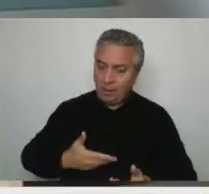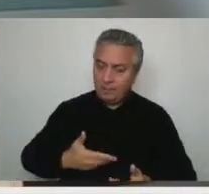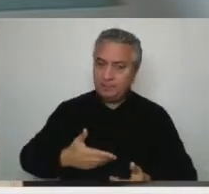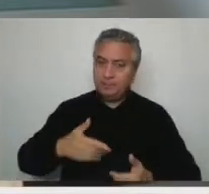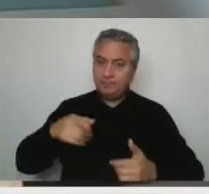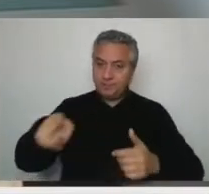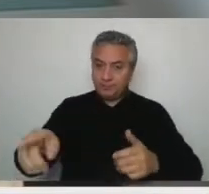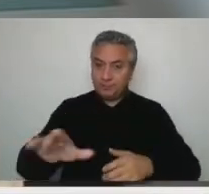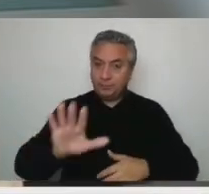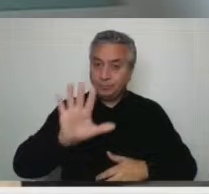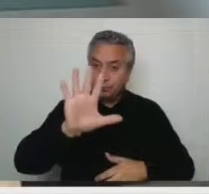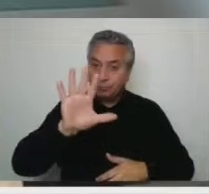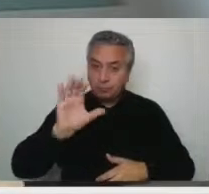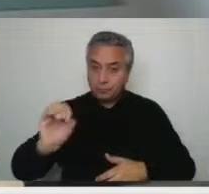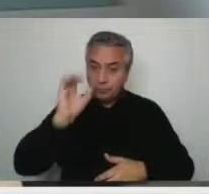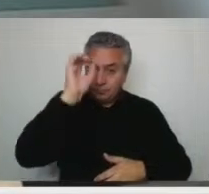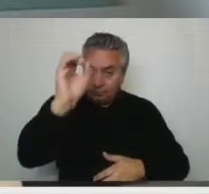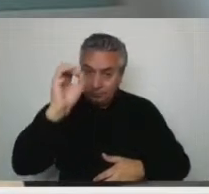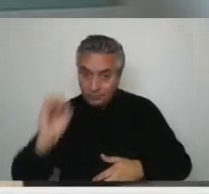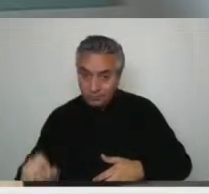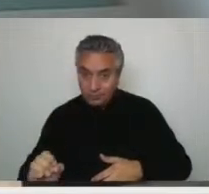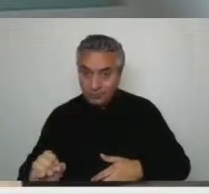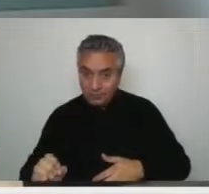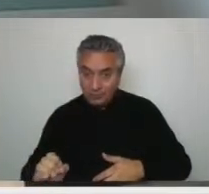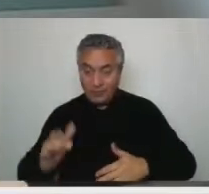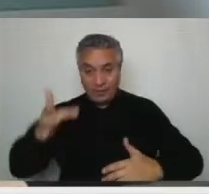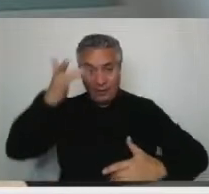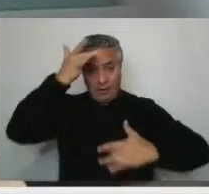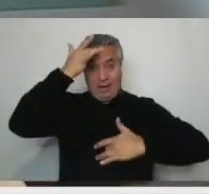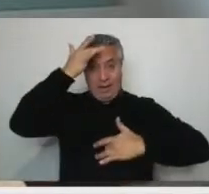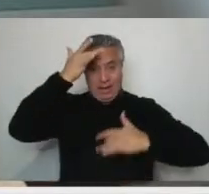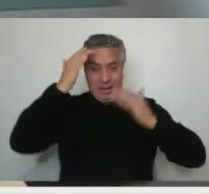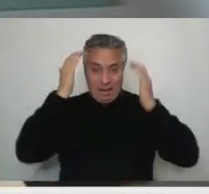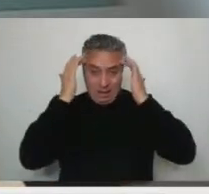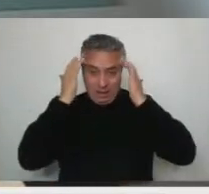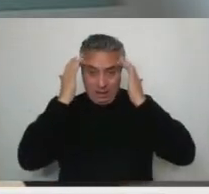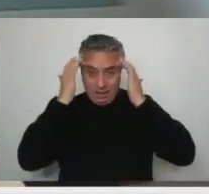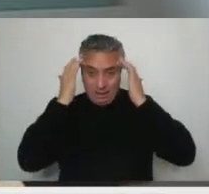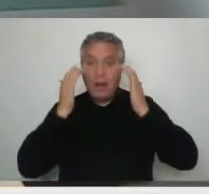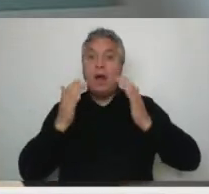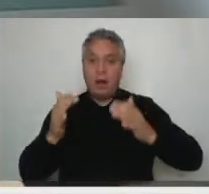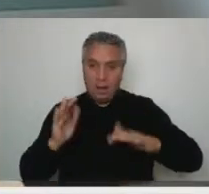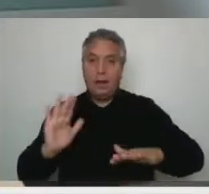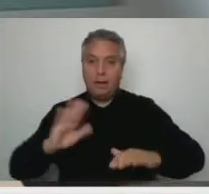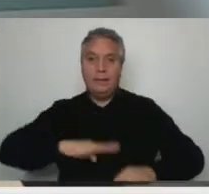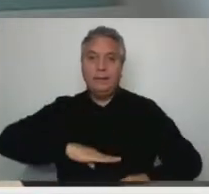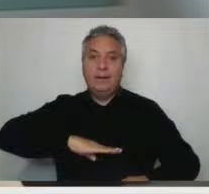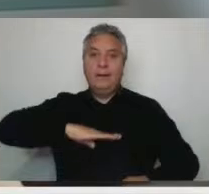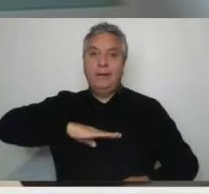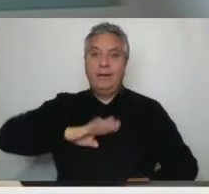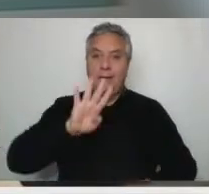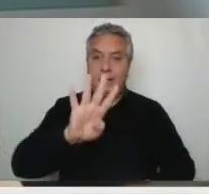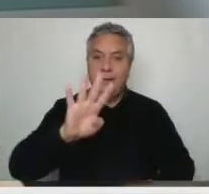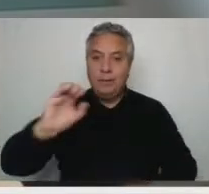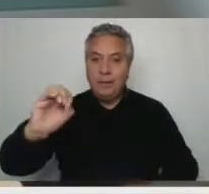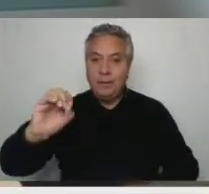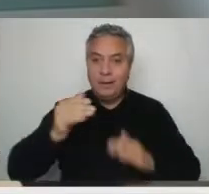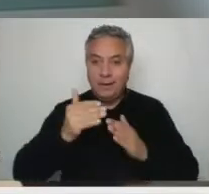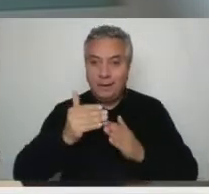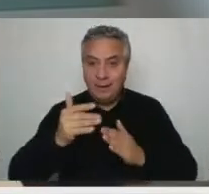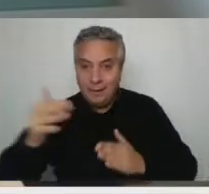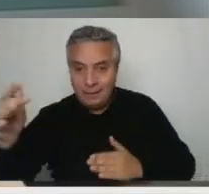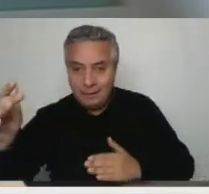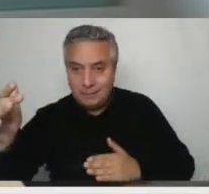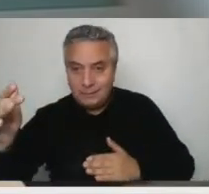40. And the evidence is pretty good that if you invest in the social determinants of health in